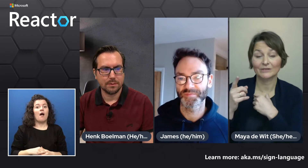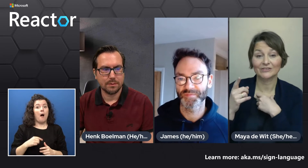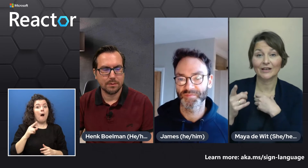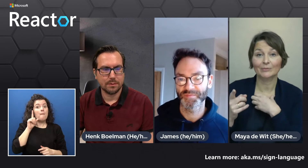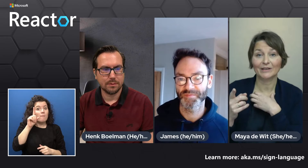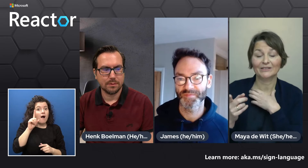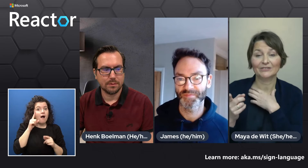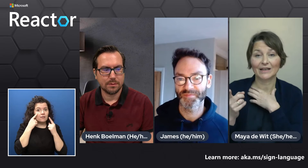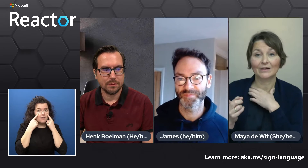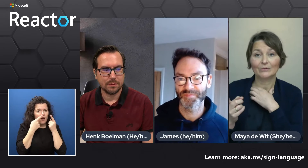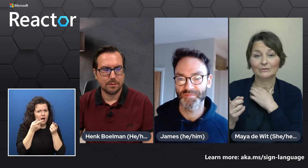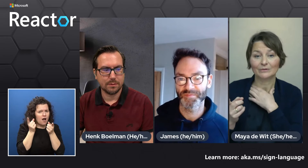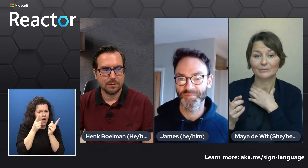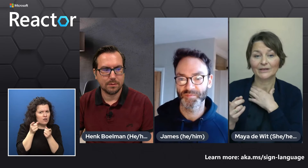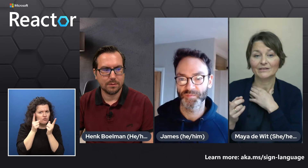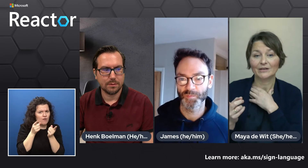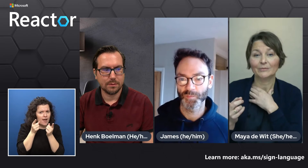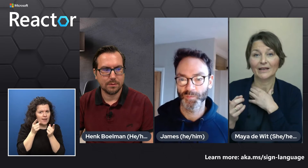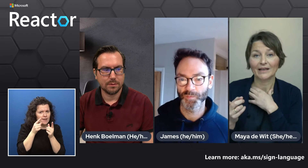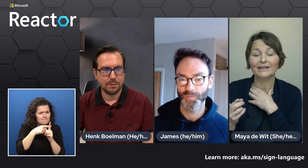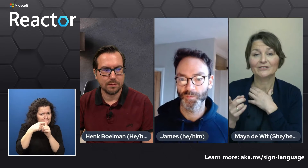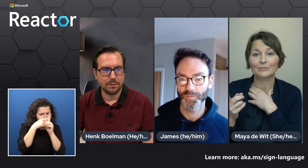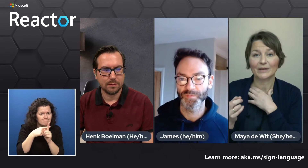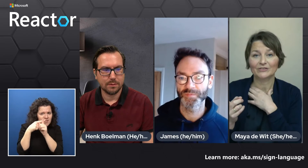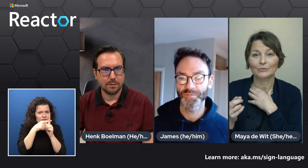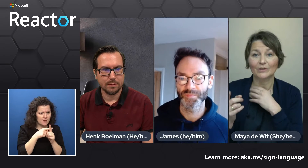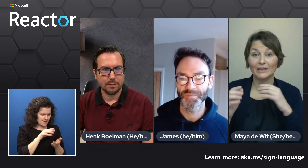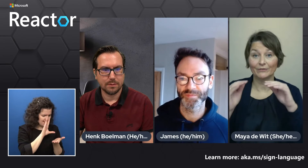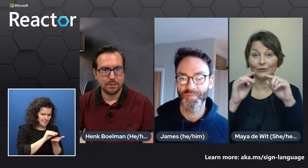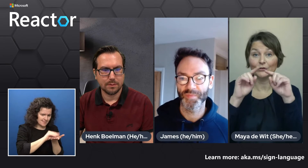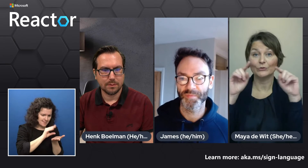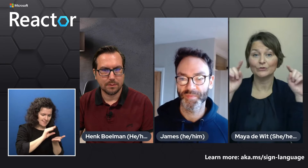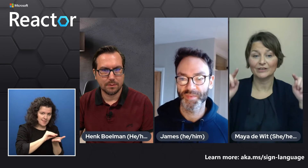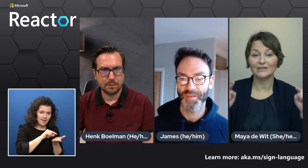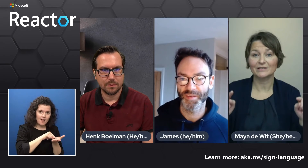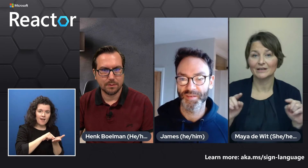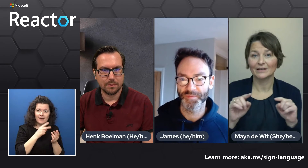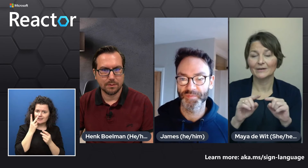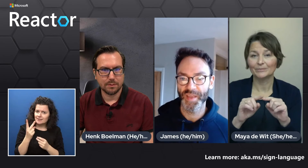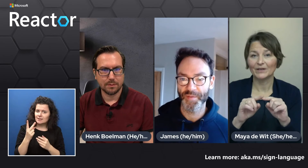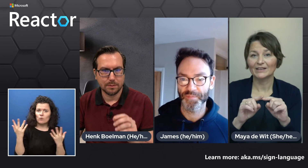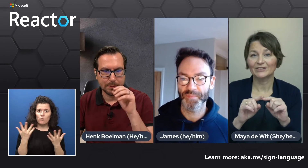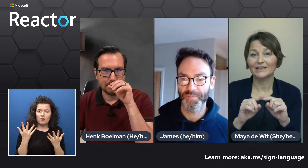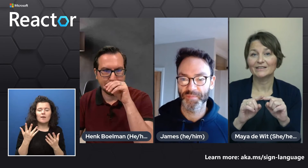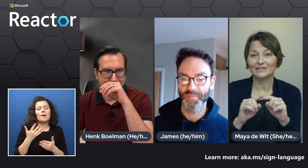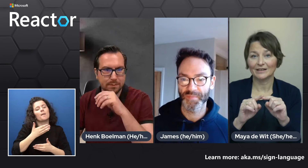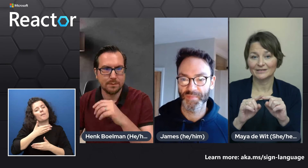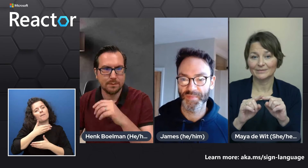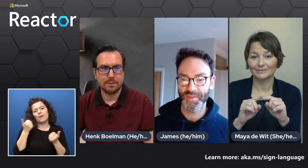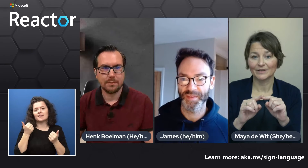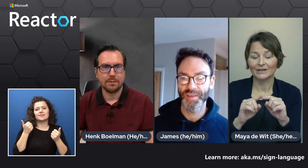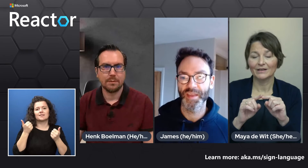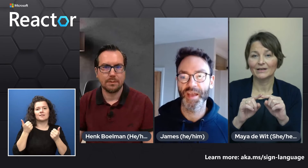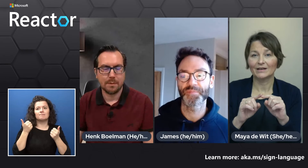that the setup that is now being done by Henk is the best one if you use it as an